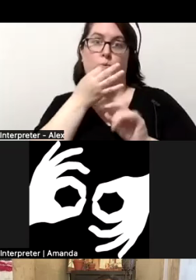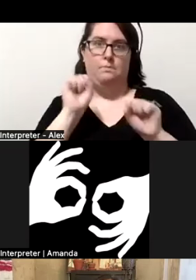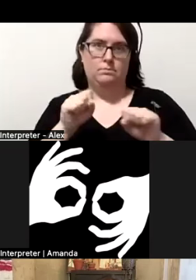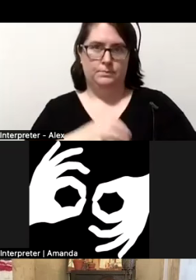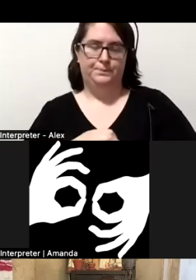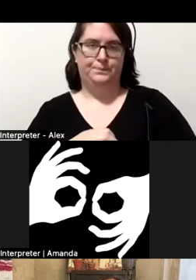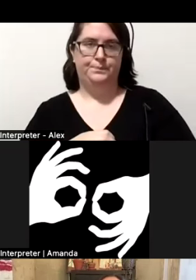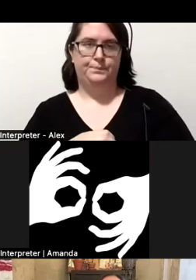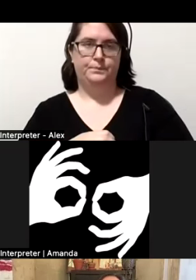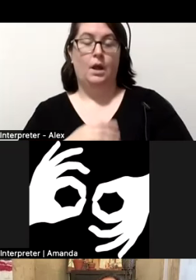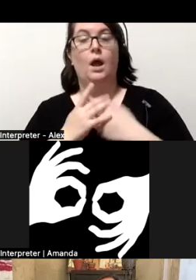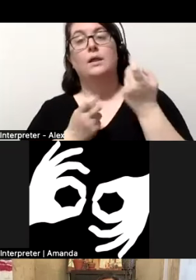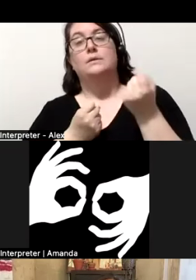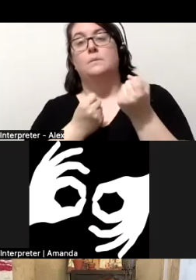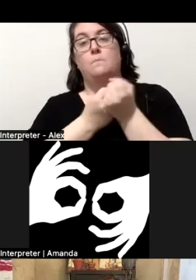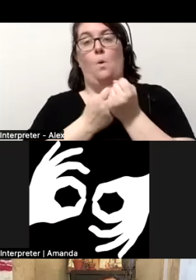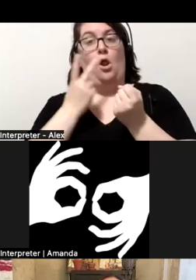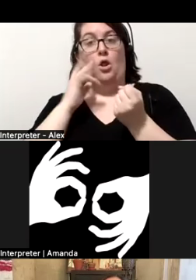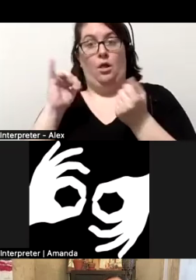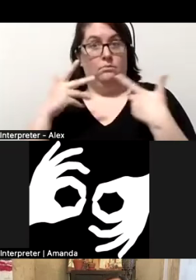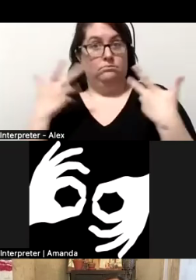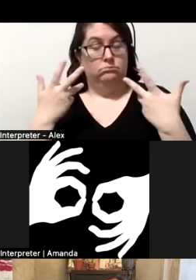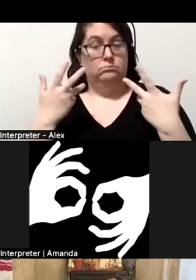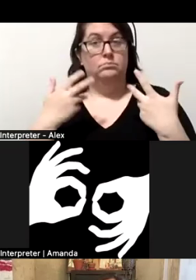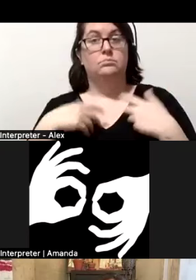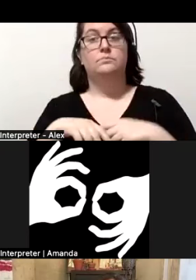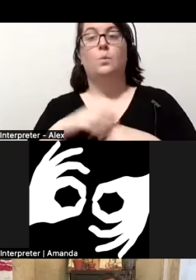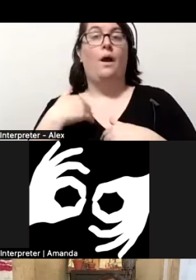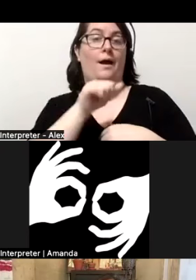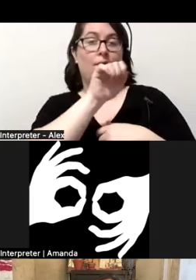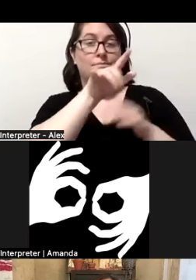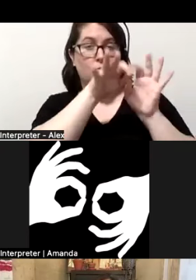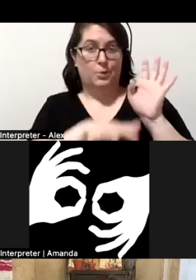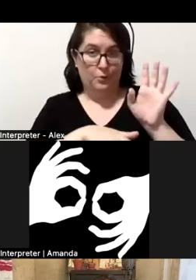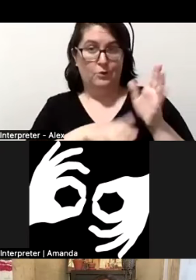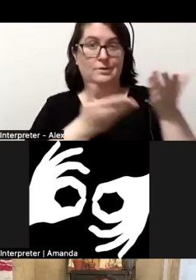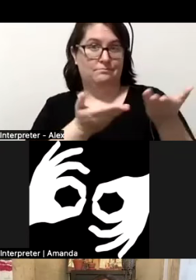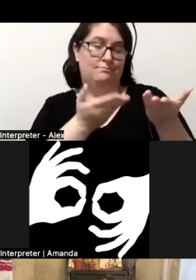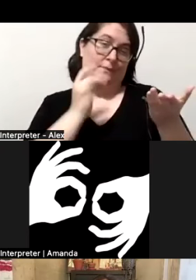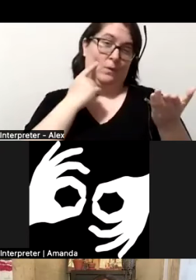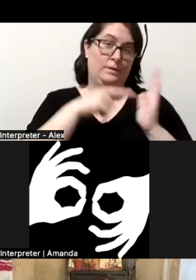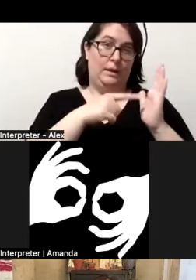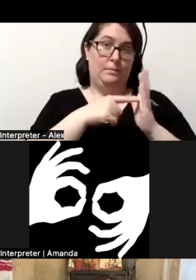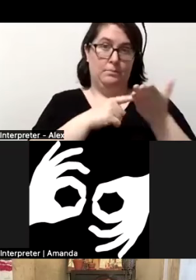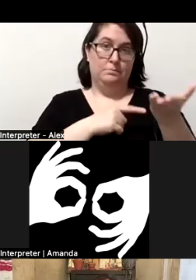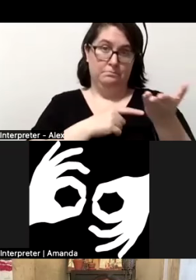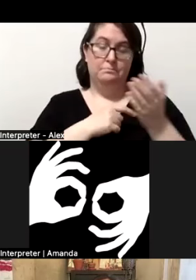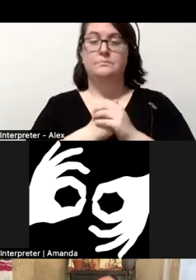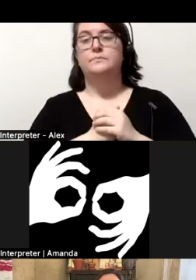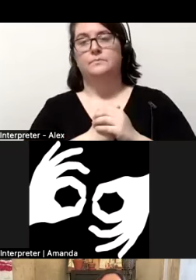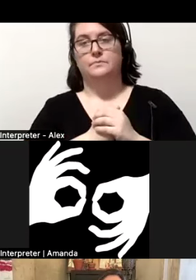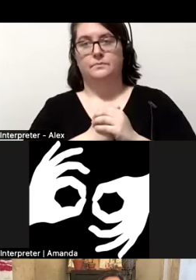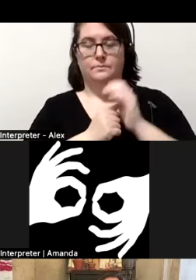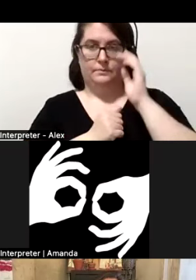The supports we can provide, in addition to providing ASL interpretation at all of our public CKAF information